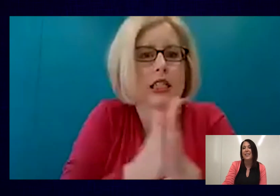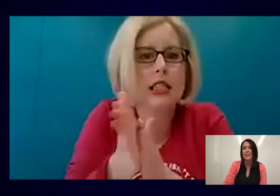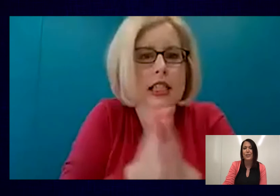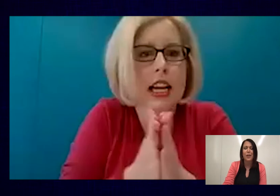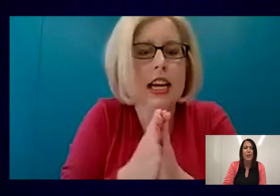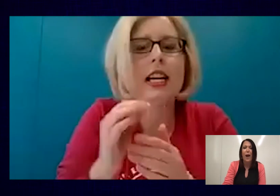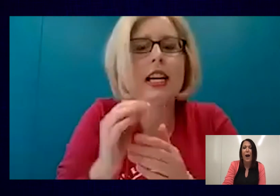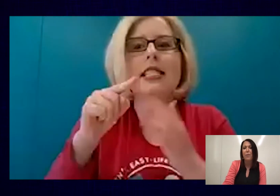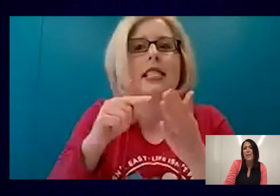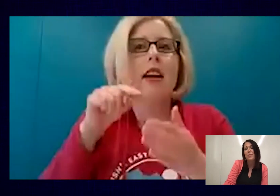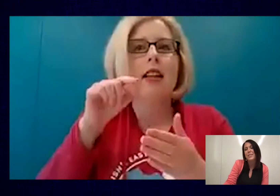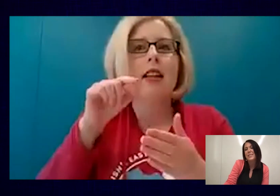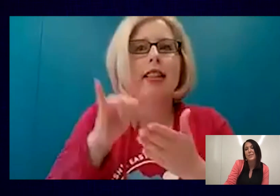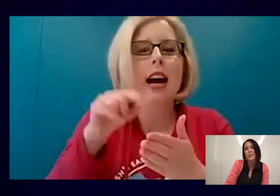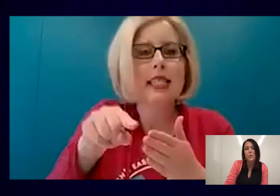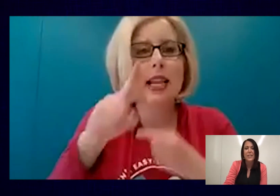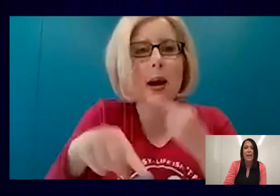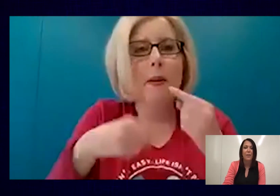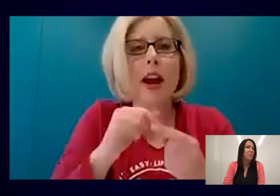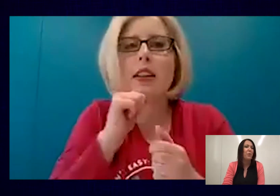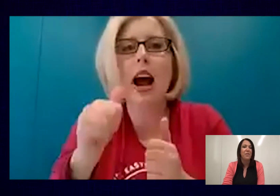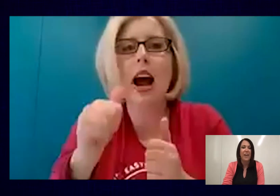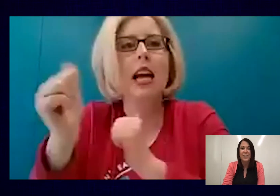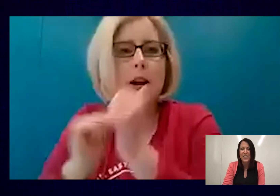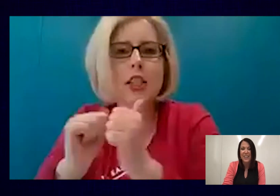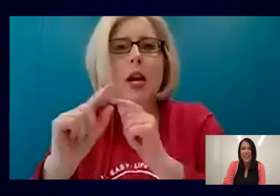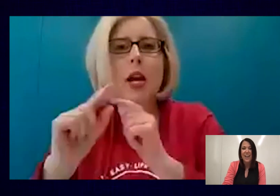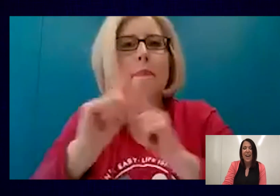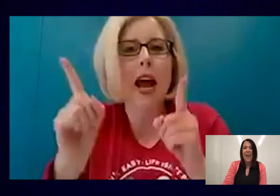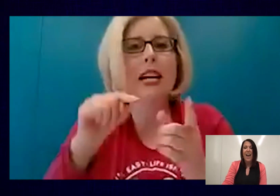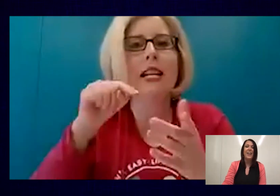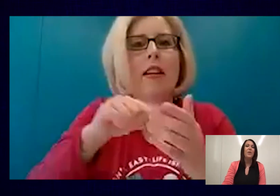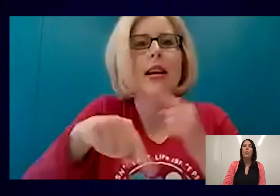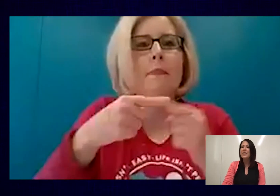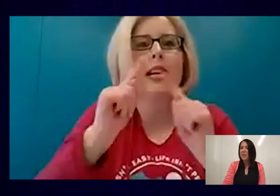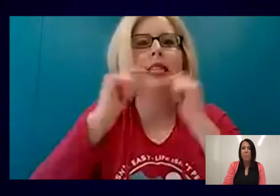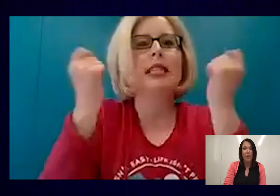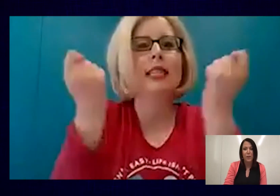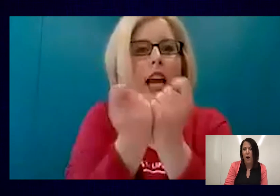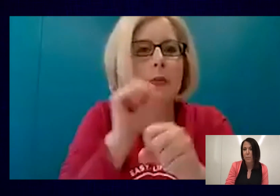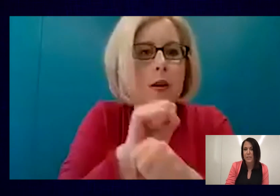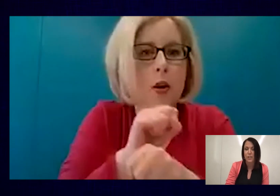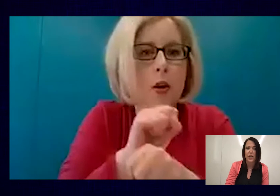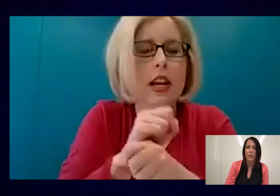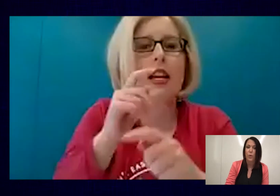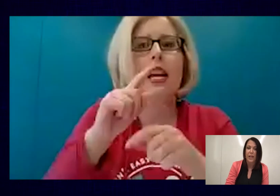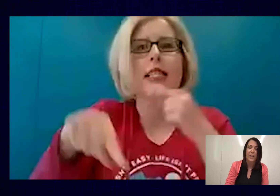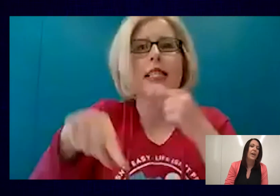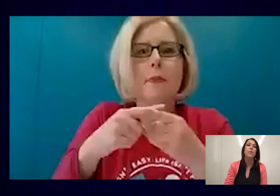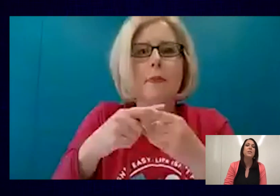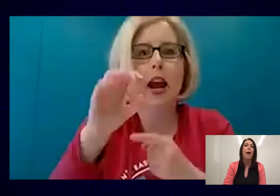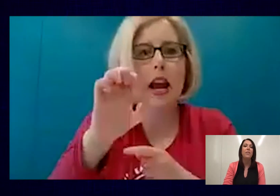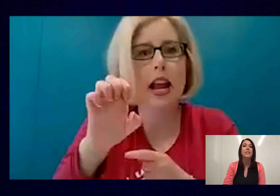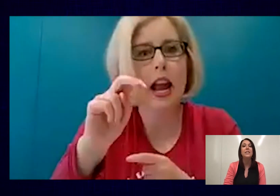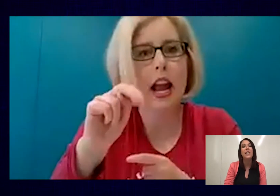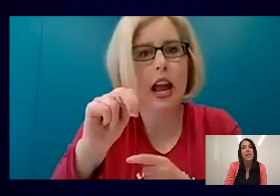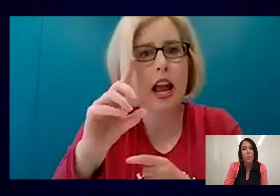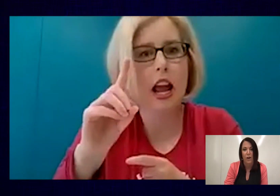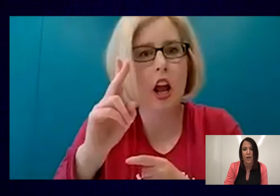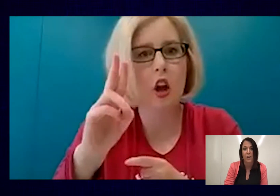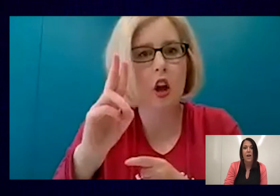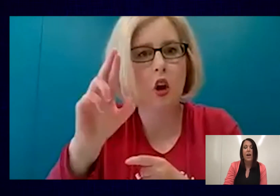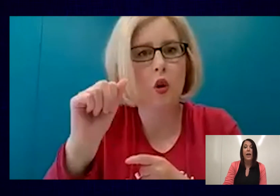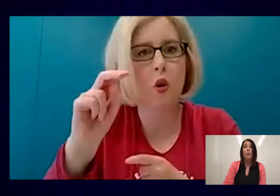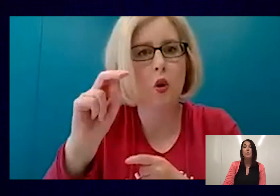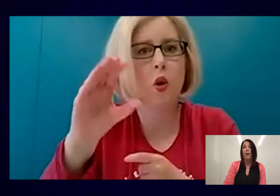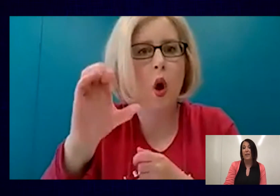looked at this, you know, I was able to see the students and their motivation. And it wasn't about the competition and winning. It was about the